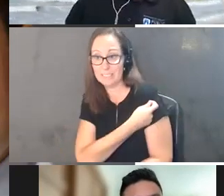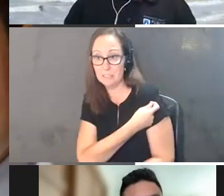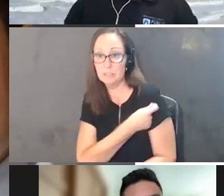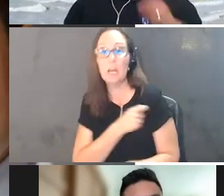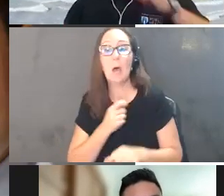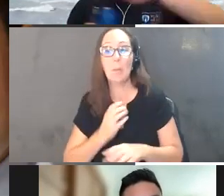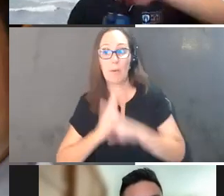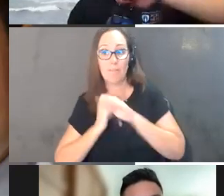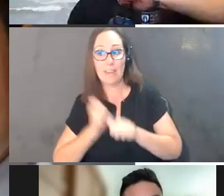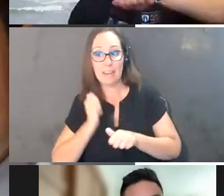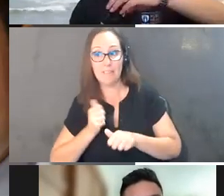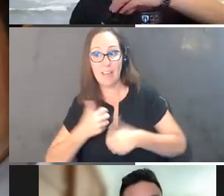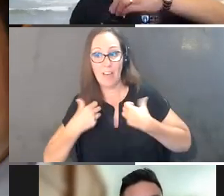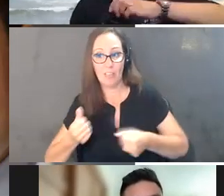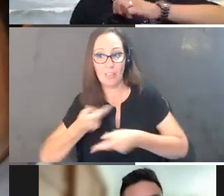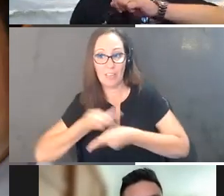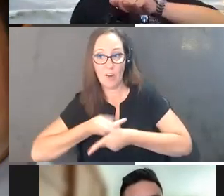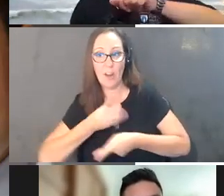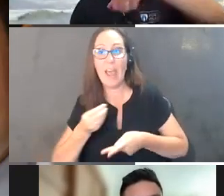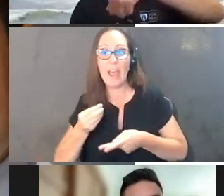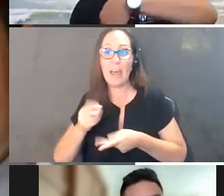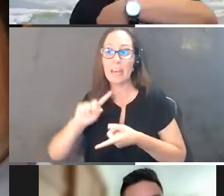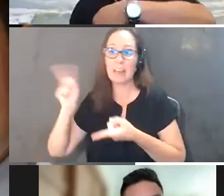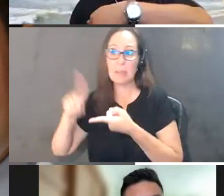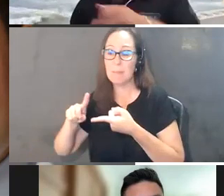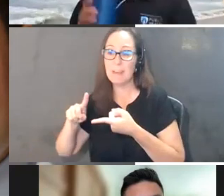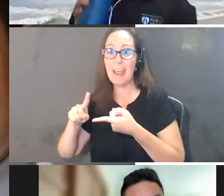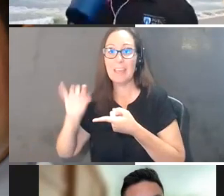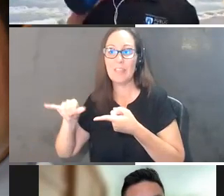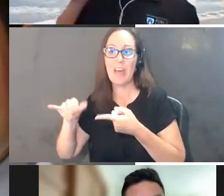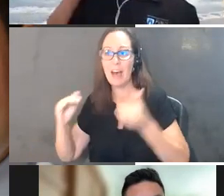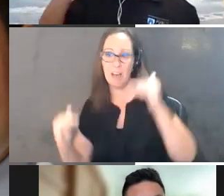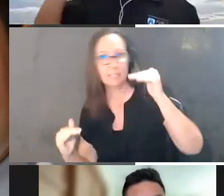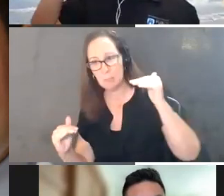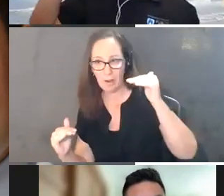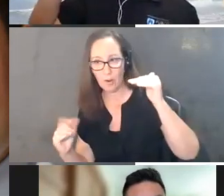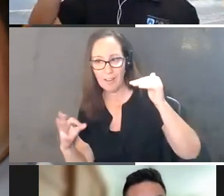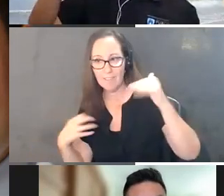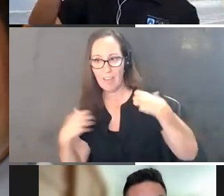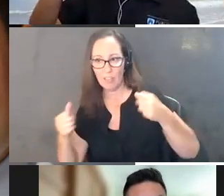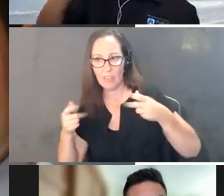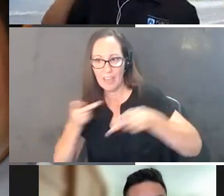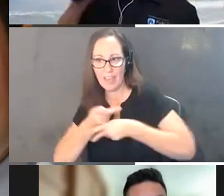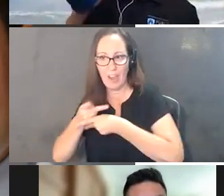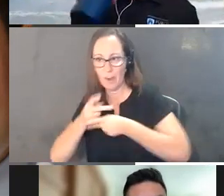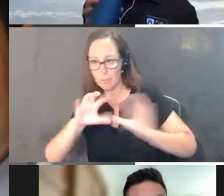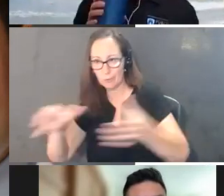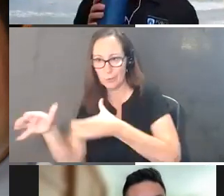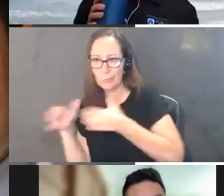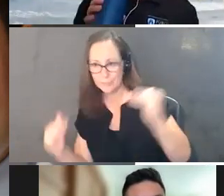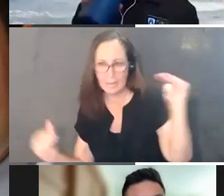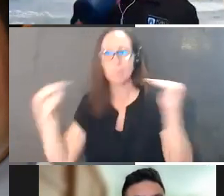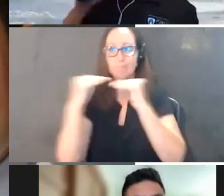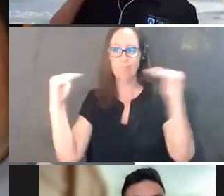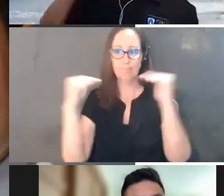healthcare, and eliminating health disparities. So I would like to let him jump in and